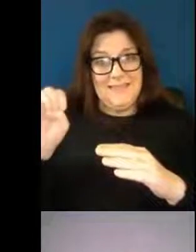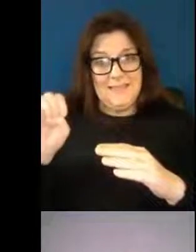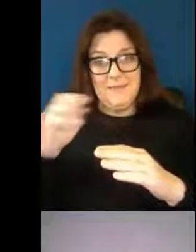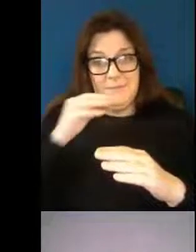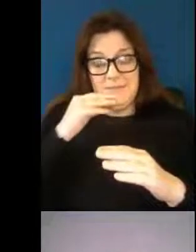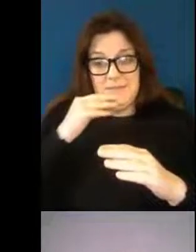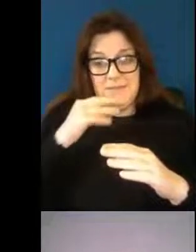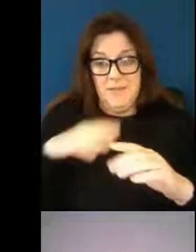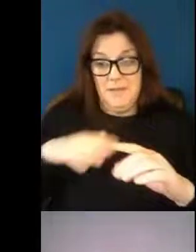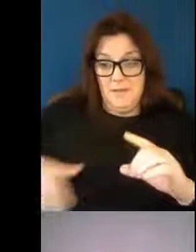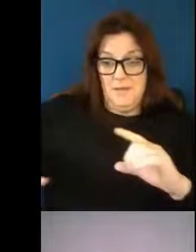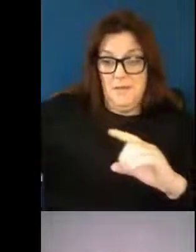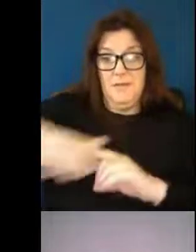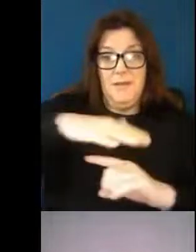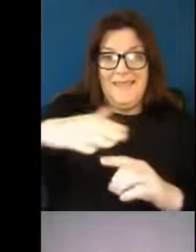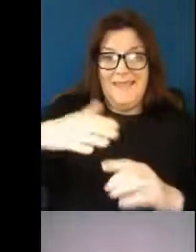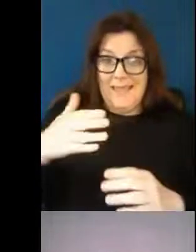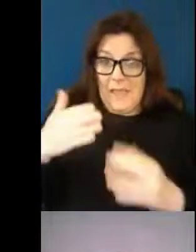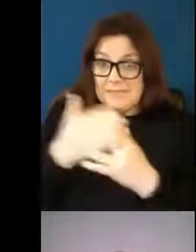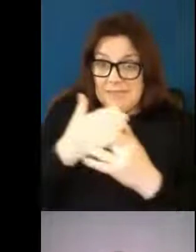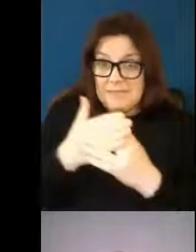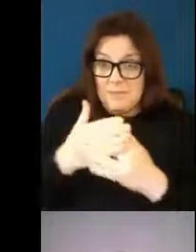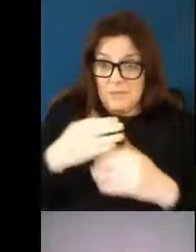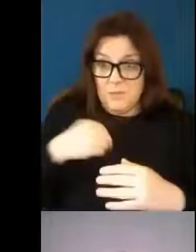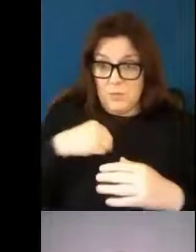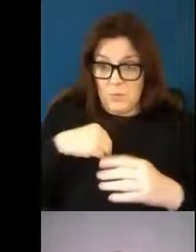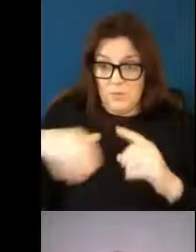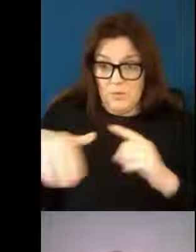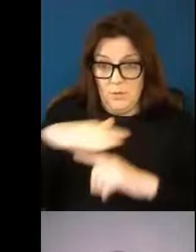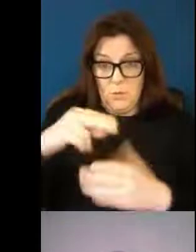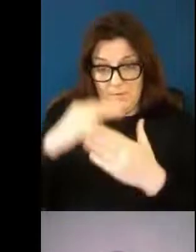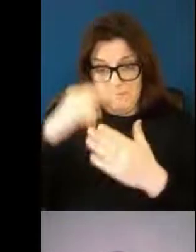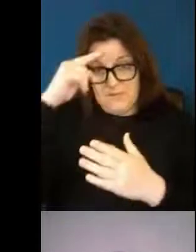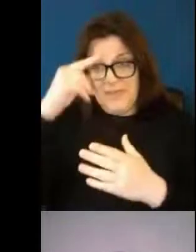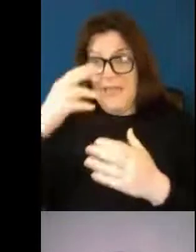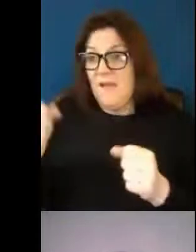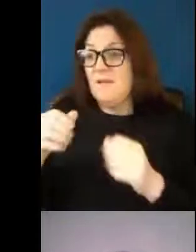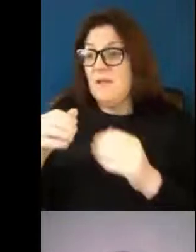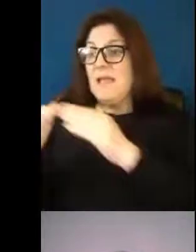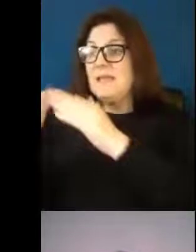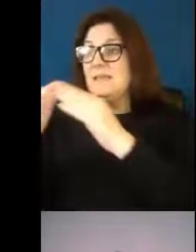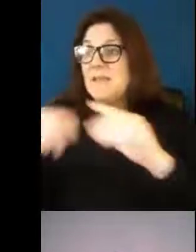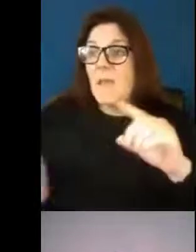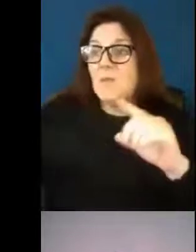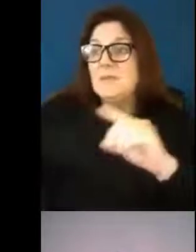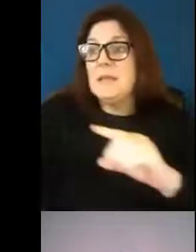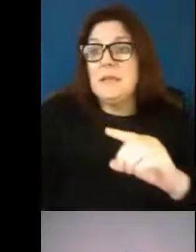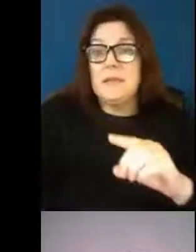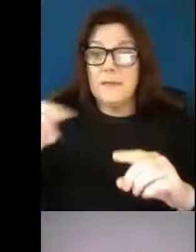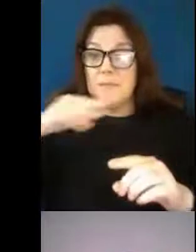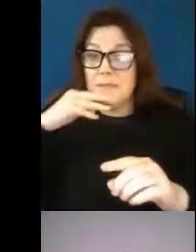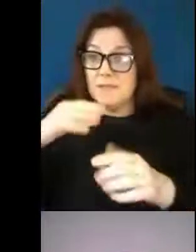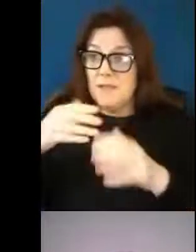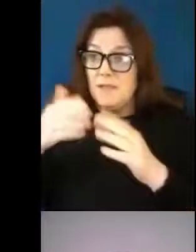campus estate is accessible, and how that has implications for student